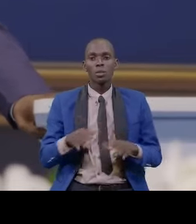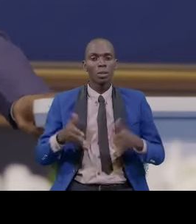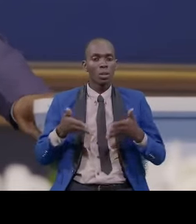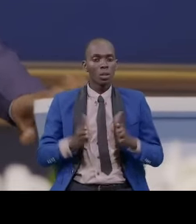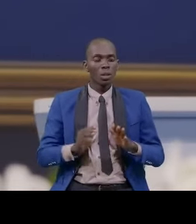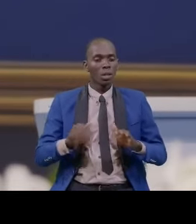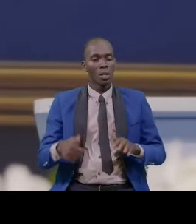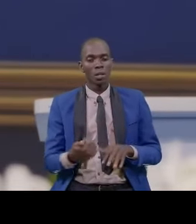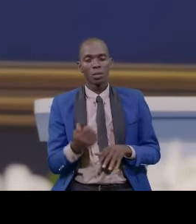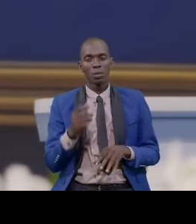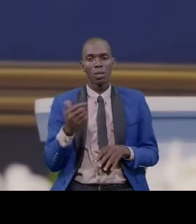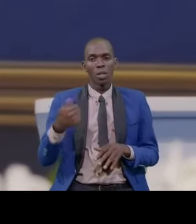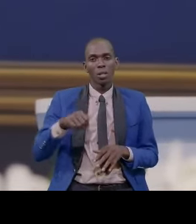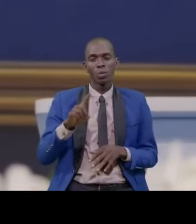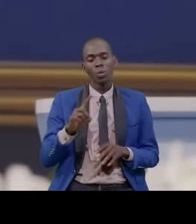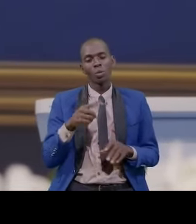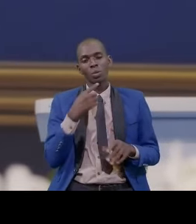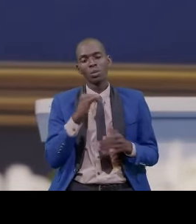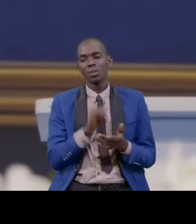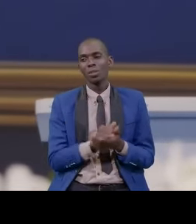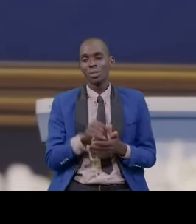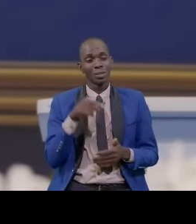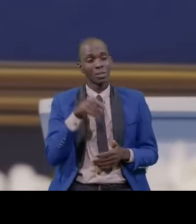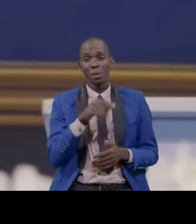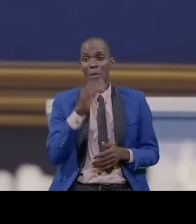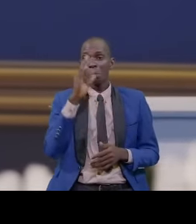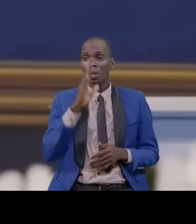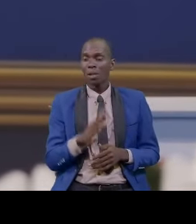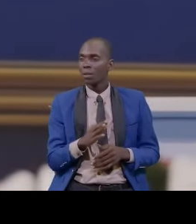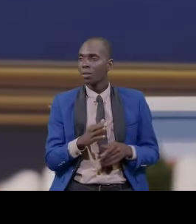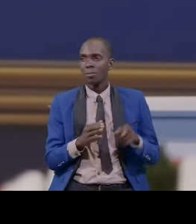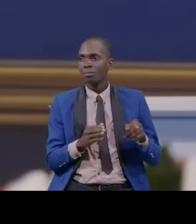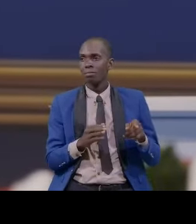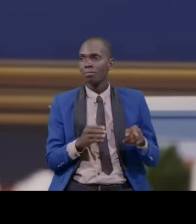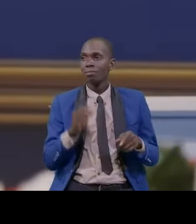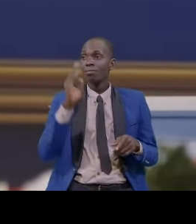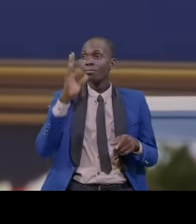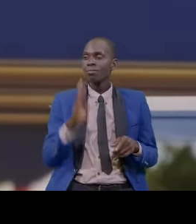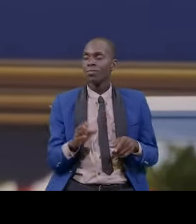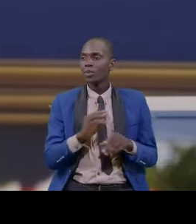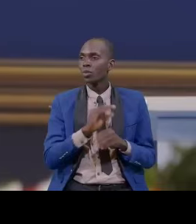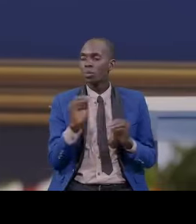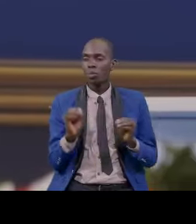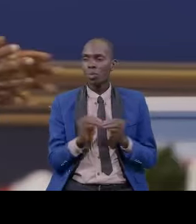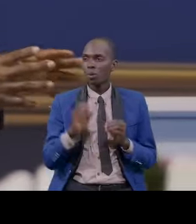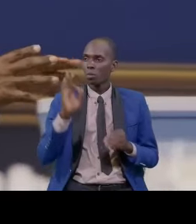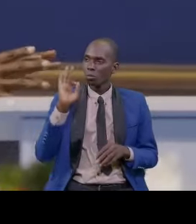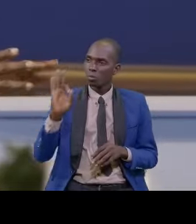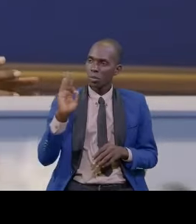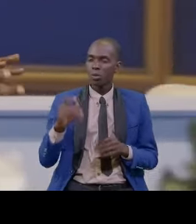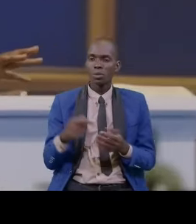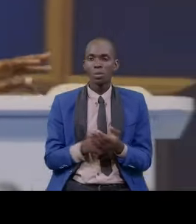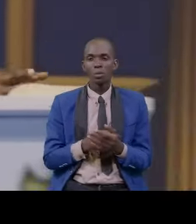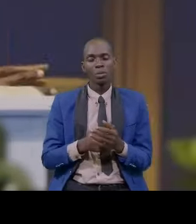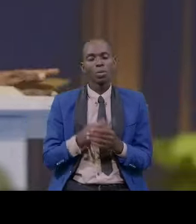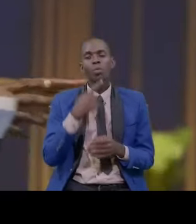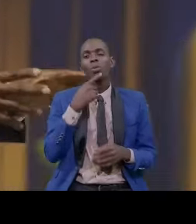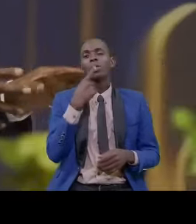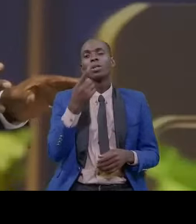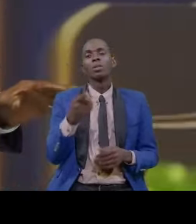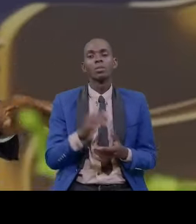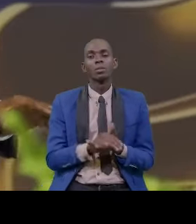you know, our pastor is not preaching the gospel anymore. Who said that? A pastor is only now